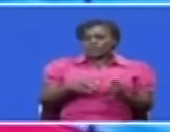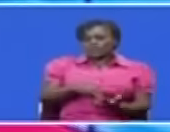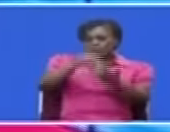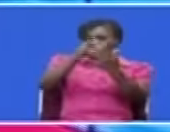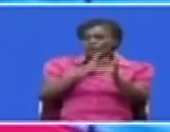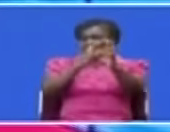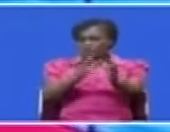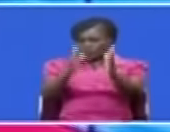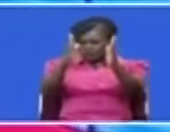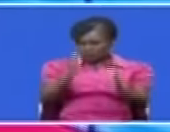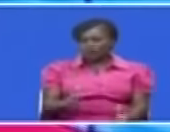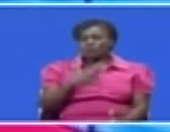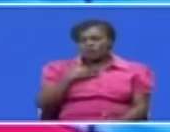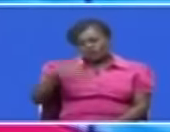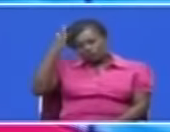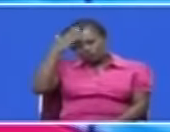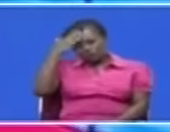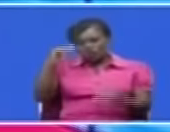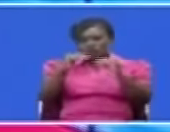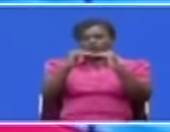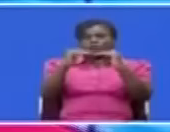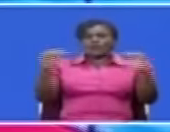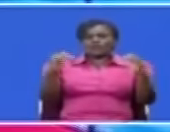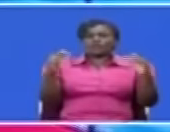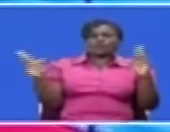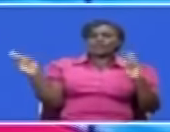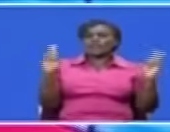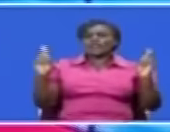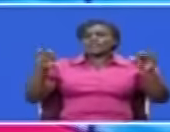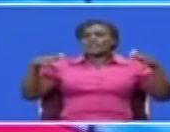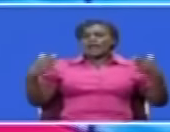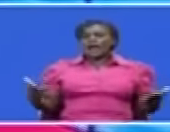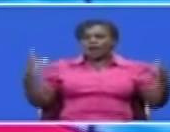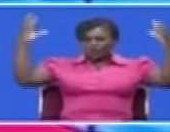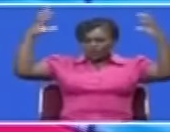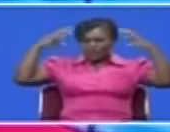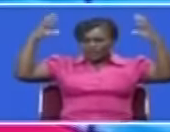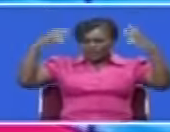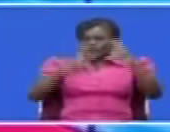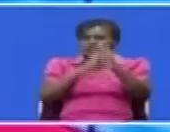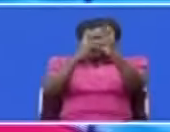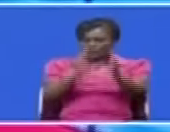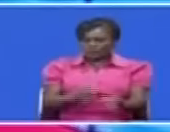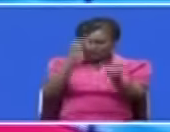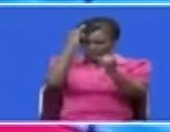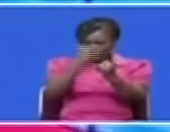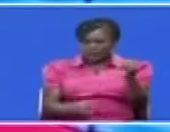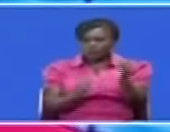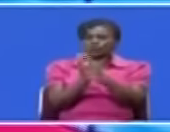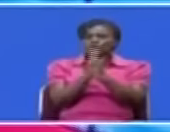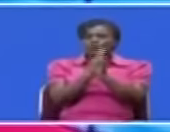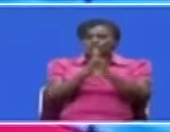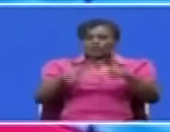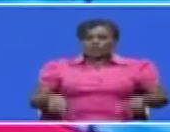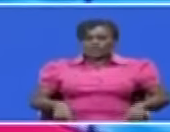correspondent, Alex Chamwada, sought to find out the level of preparedness for heavy rains and filed the following report in the final part of the series,